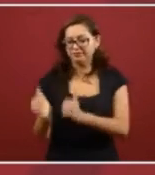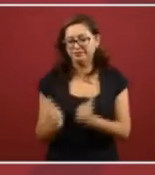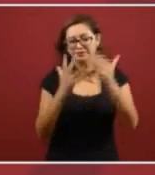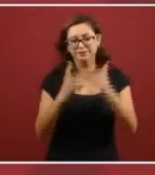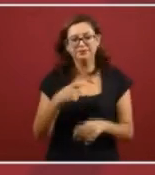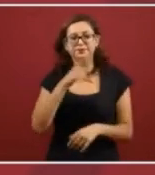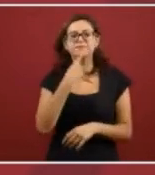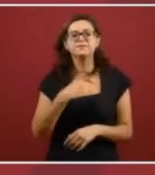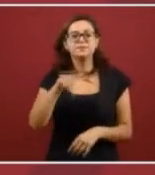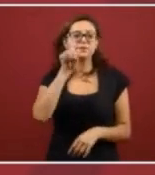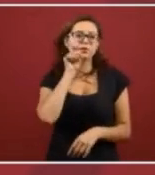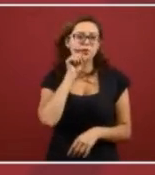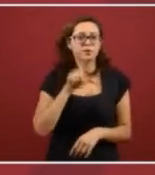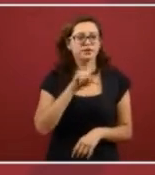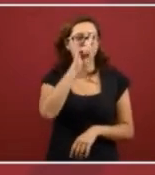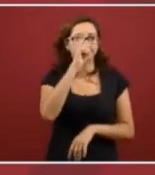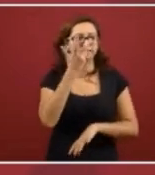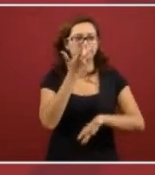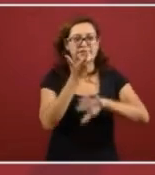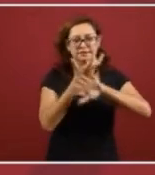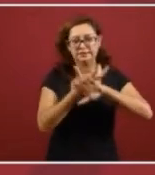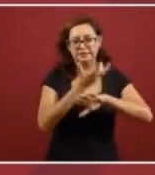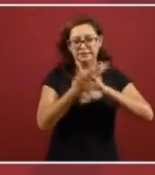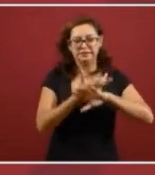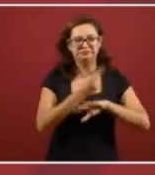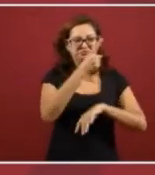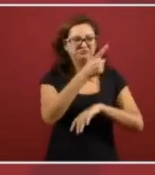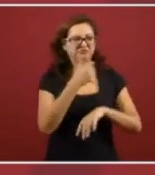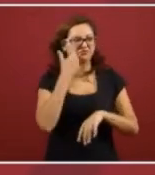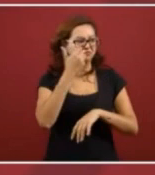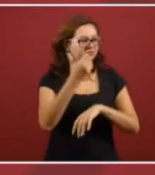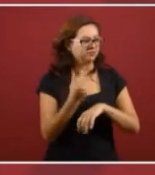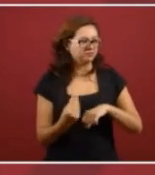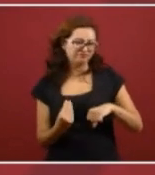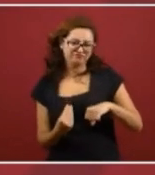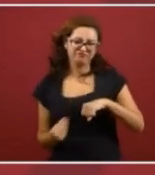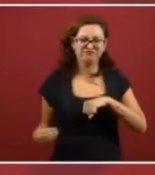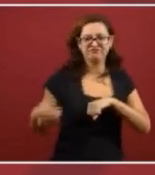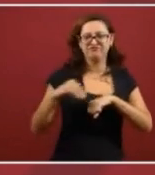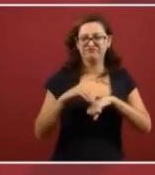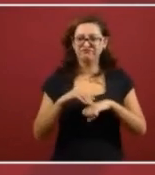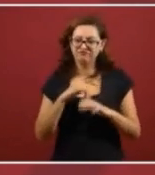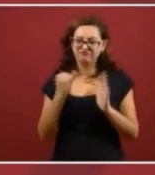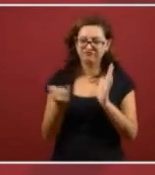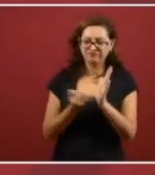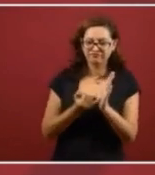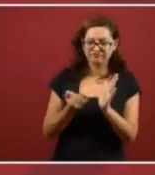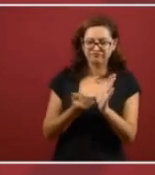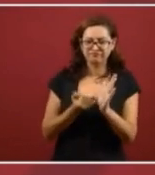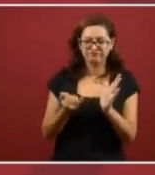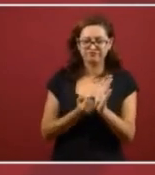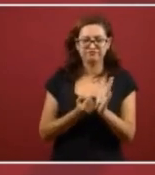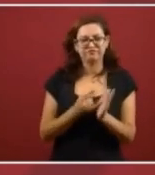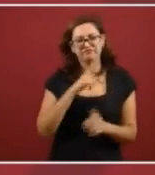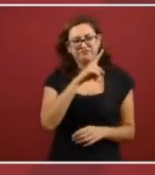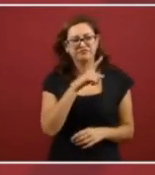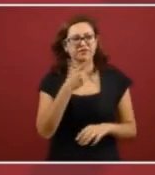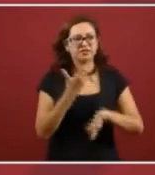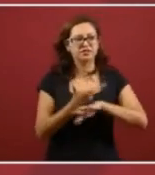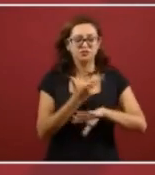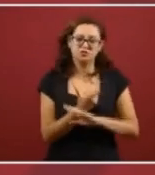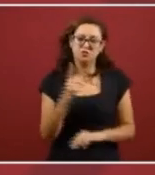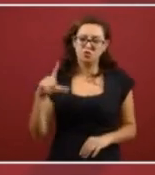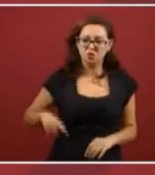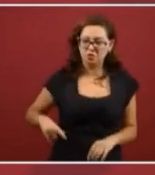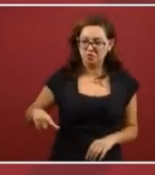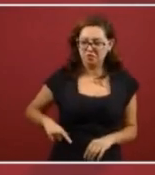tomato, las medidas que the measures está tomando that the U.S. el gobierno de Estados Unidos